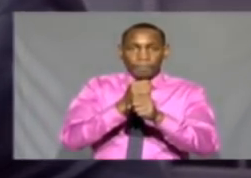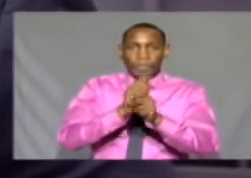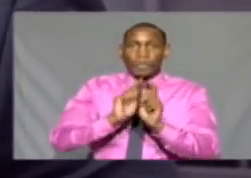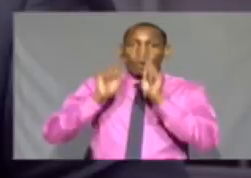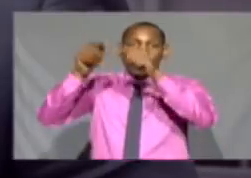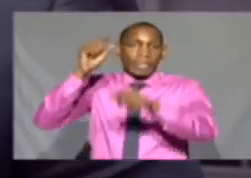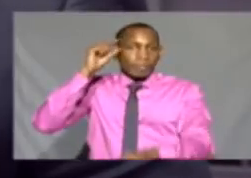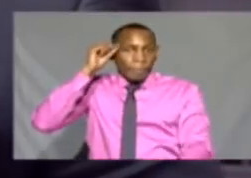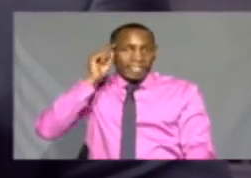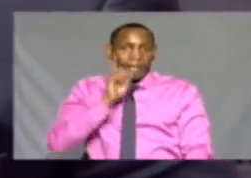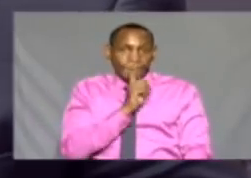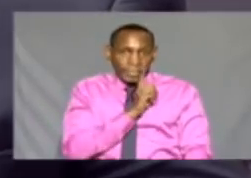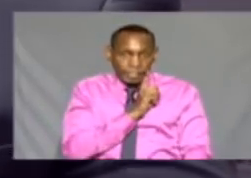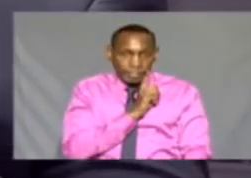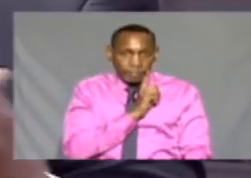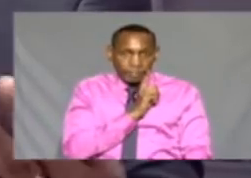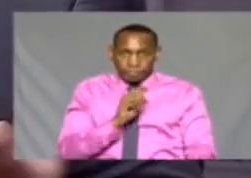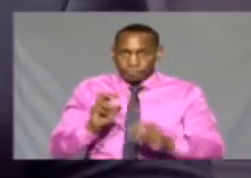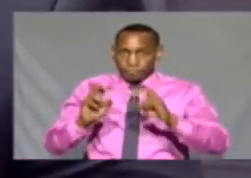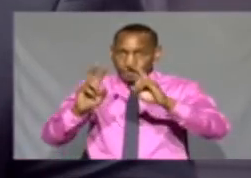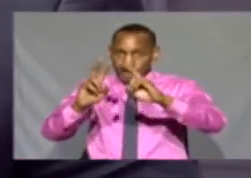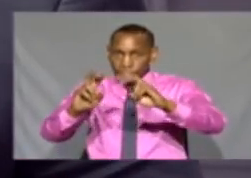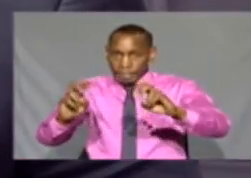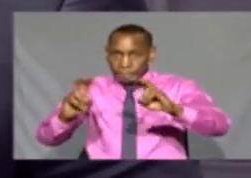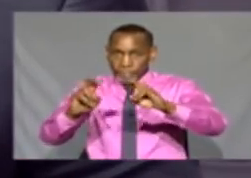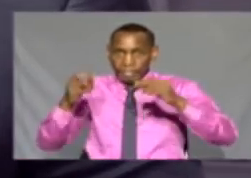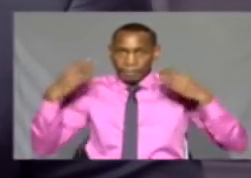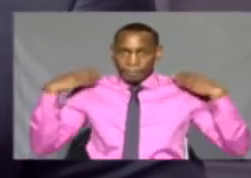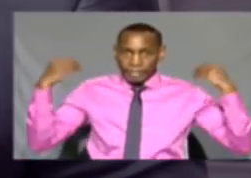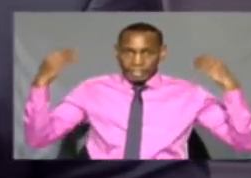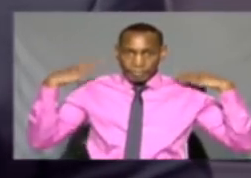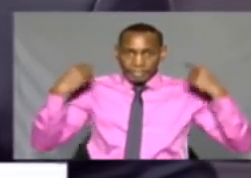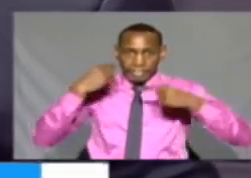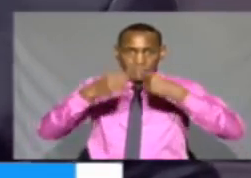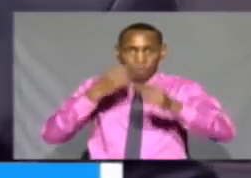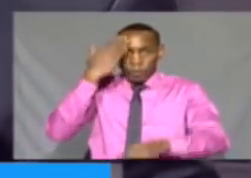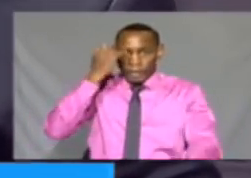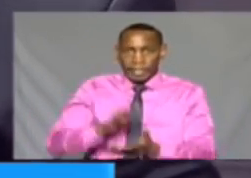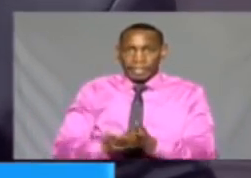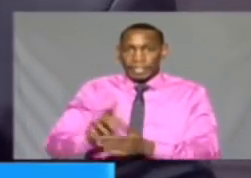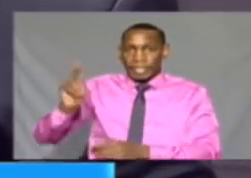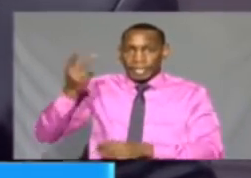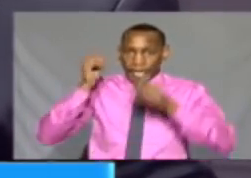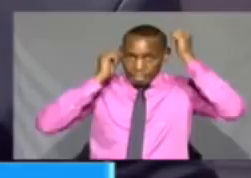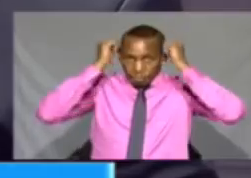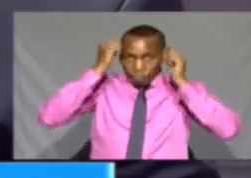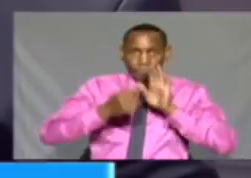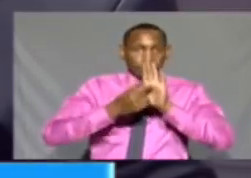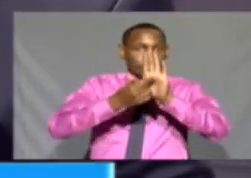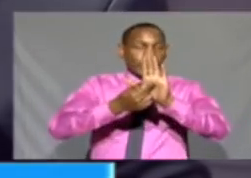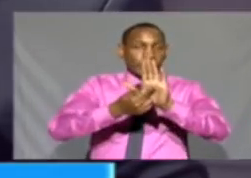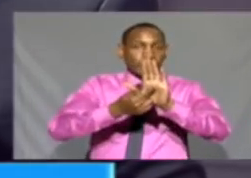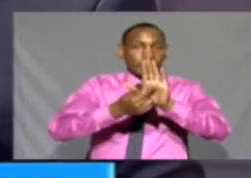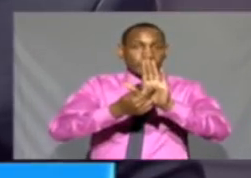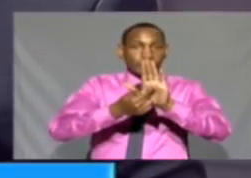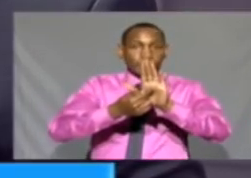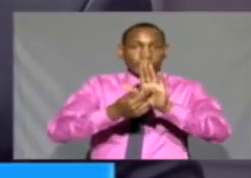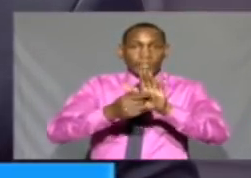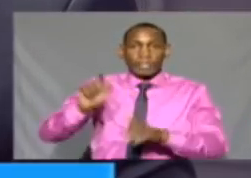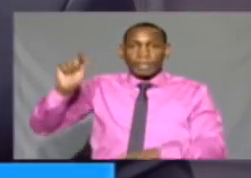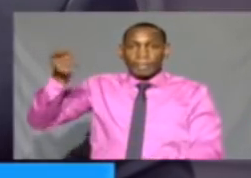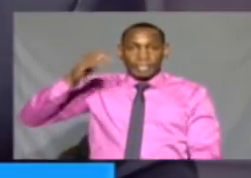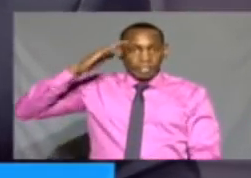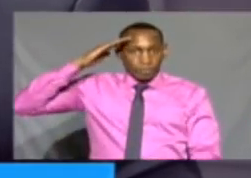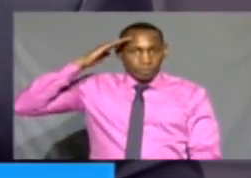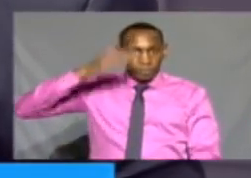Mombasa to inspect the rehearsals that are going on, because the Kenya Navy will be staging a presidential